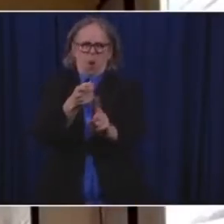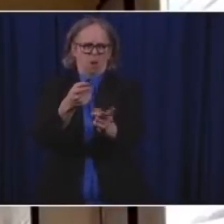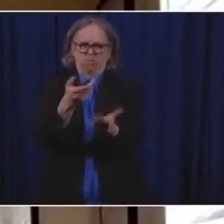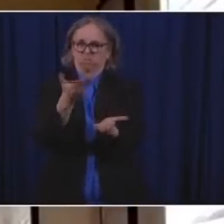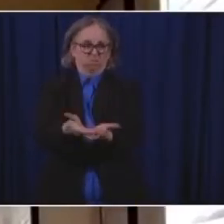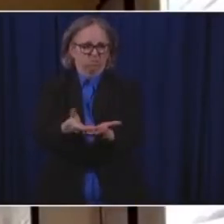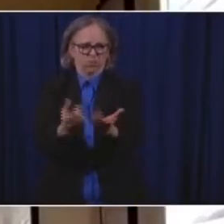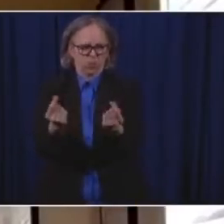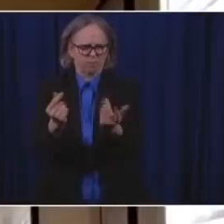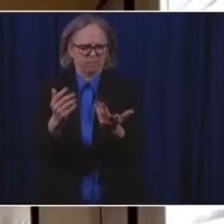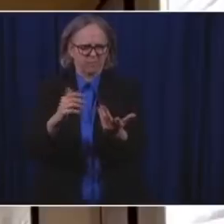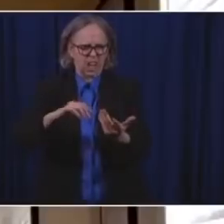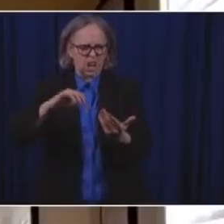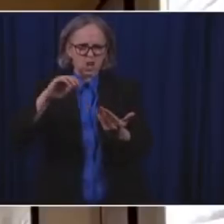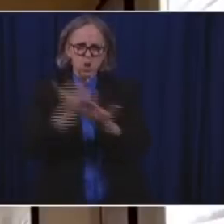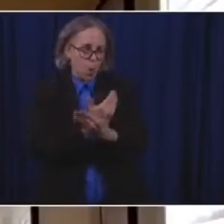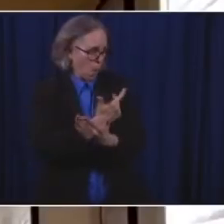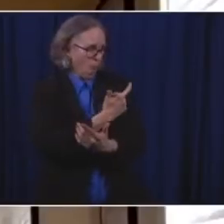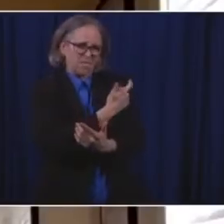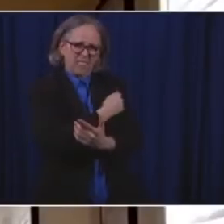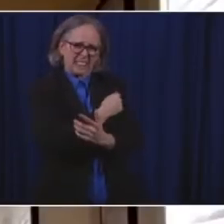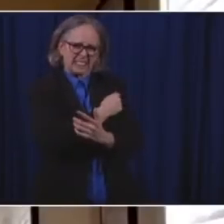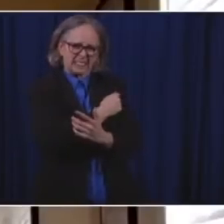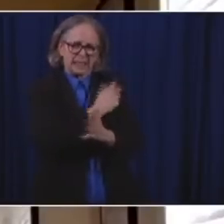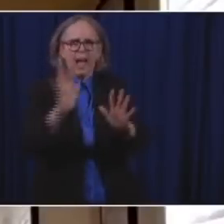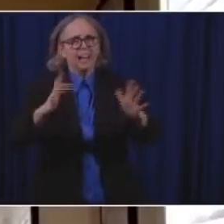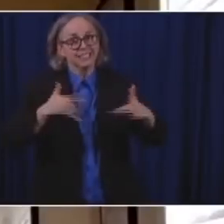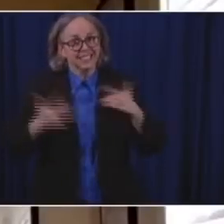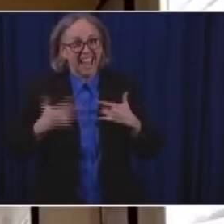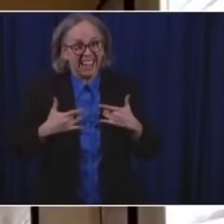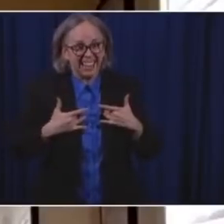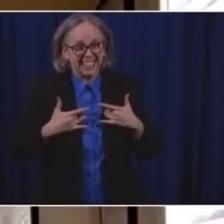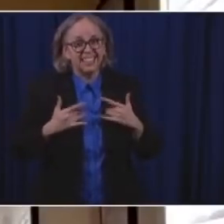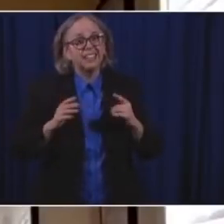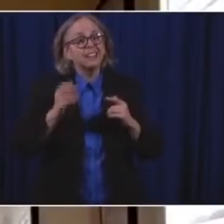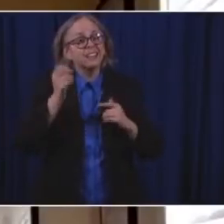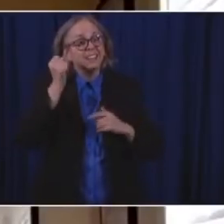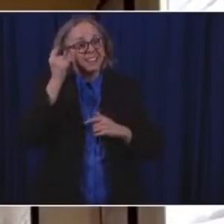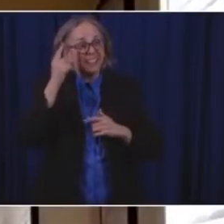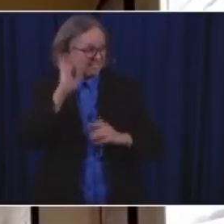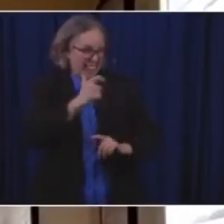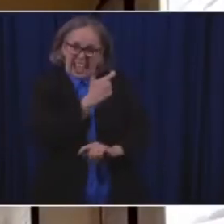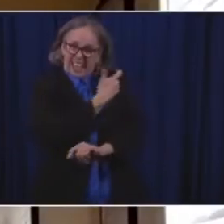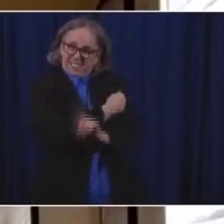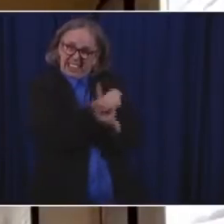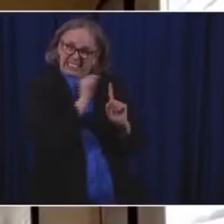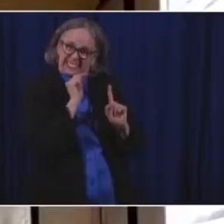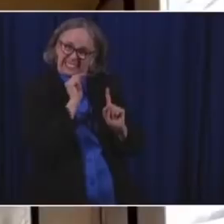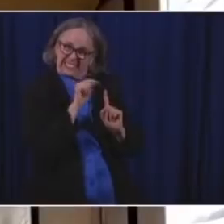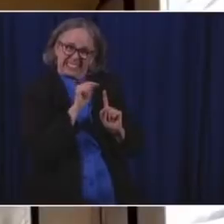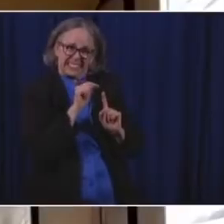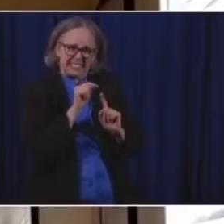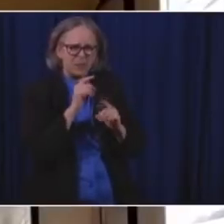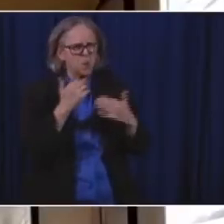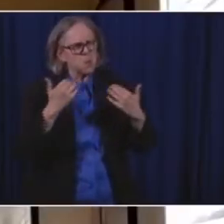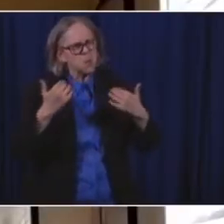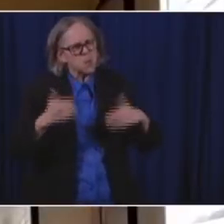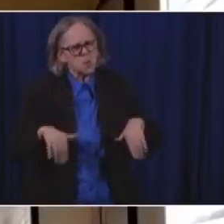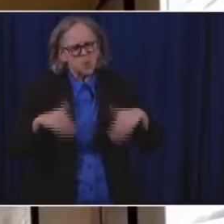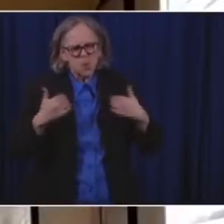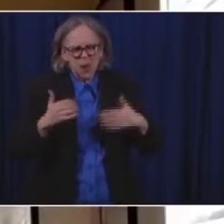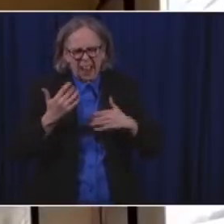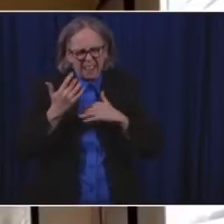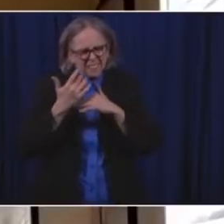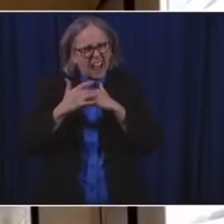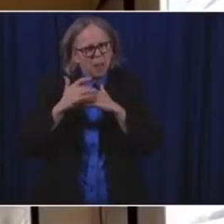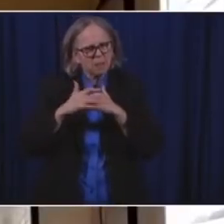new vaccine that we're all very excited about. And that vaccine is understandably available in limited